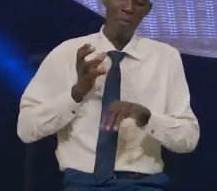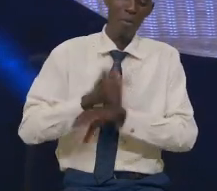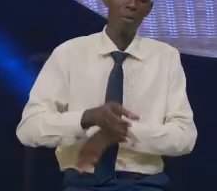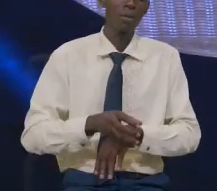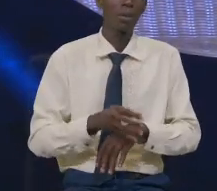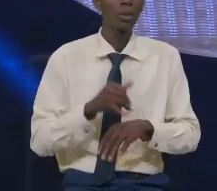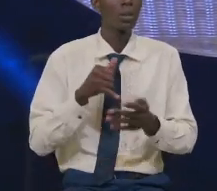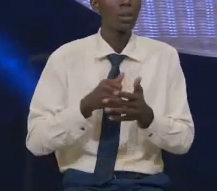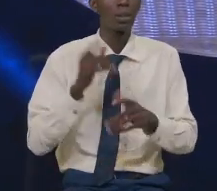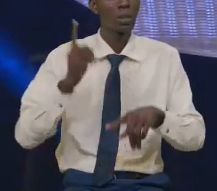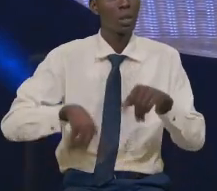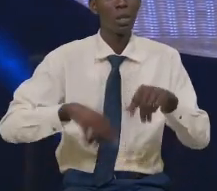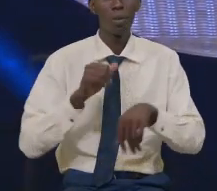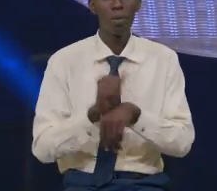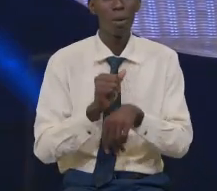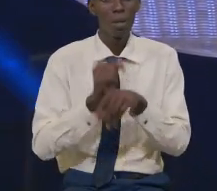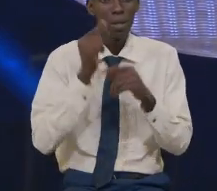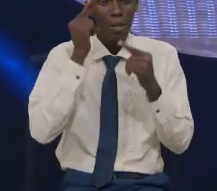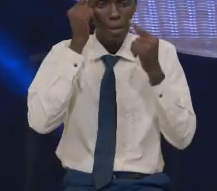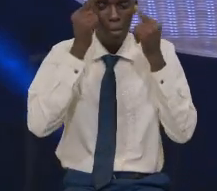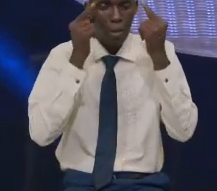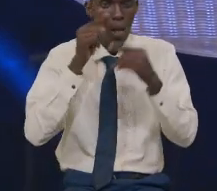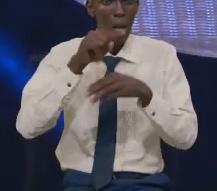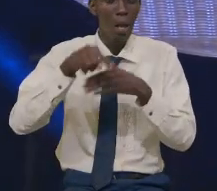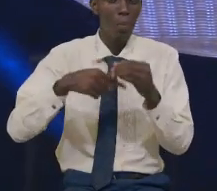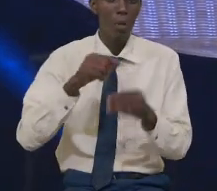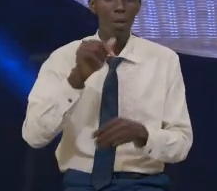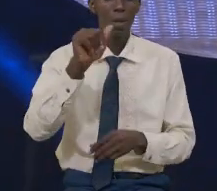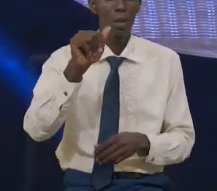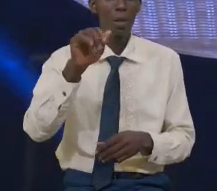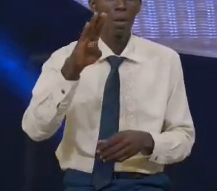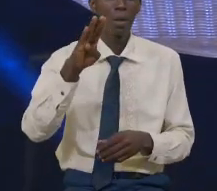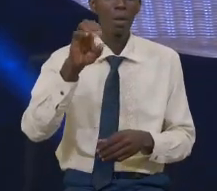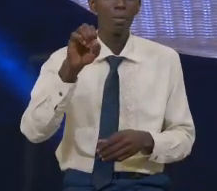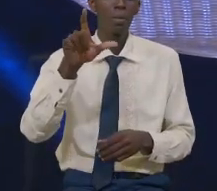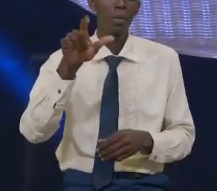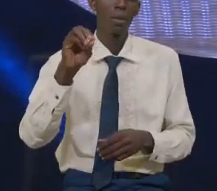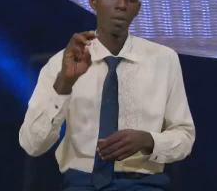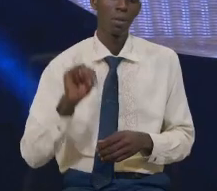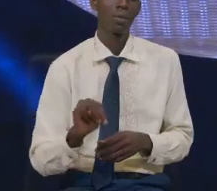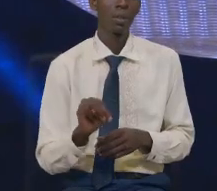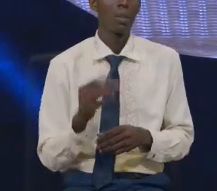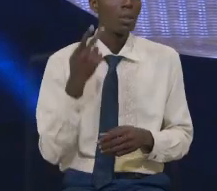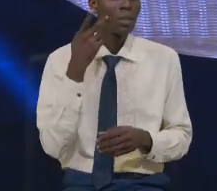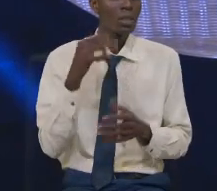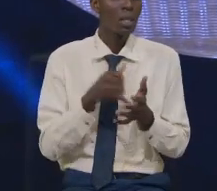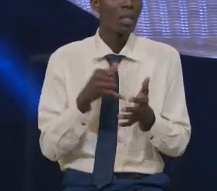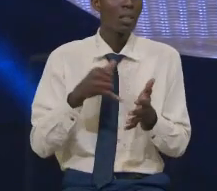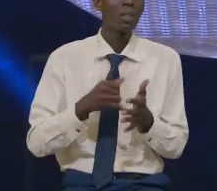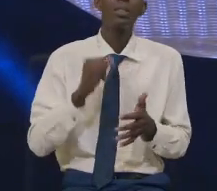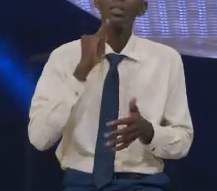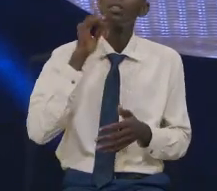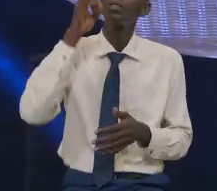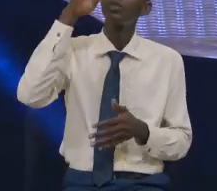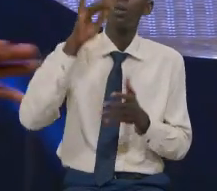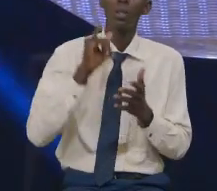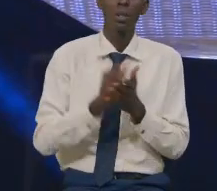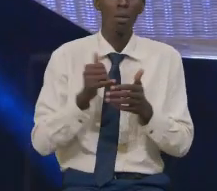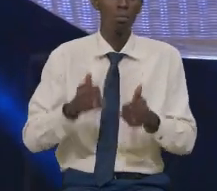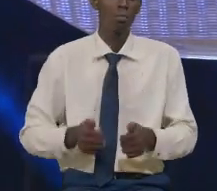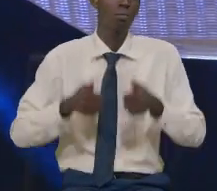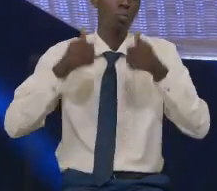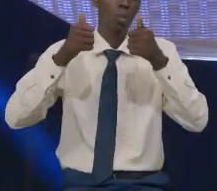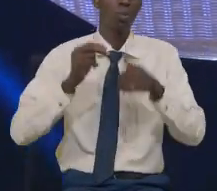doesn't work. Think about Absalom. You see, it is God that promotes us. And